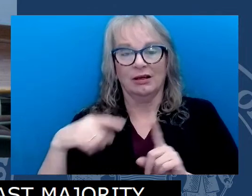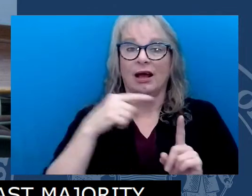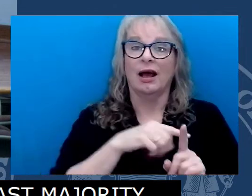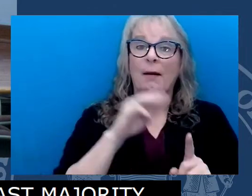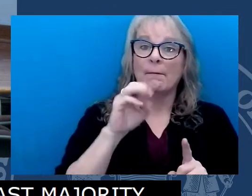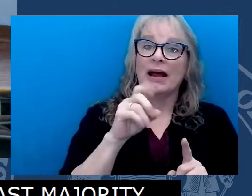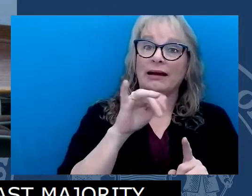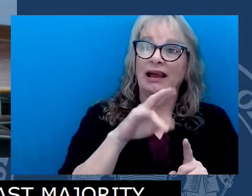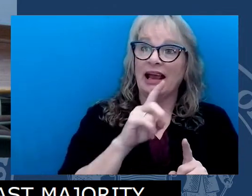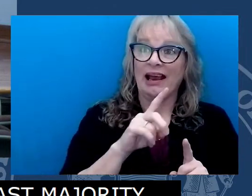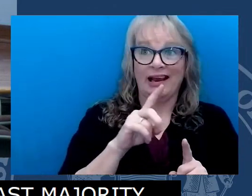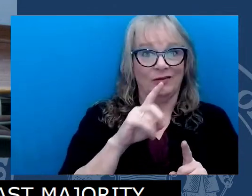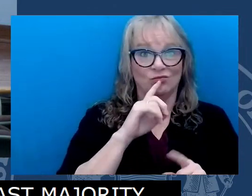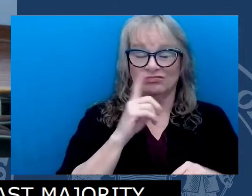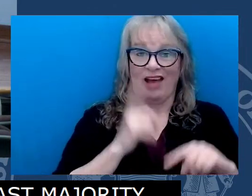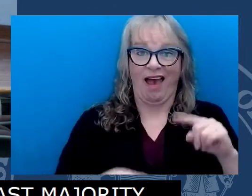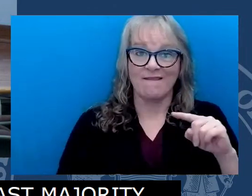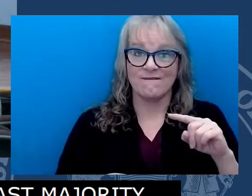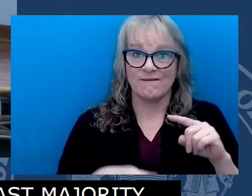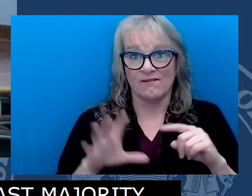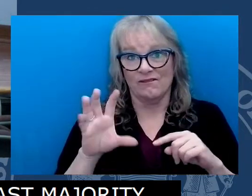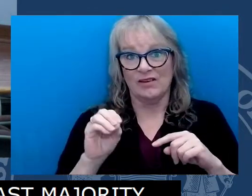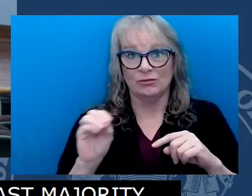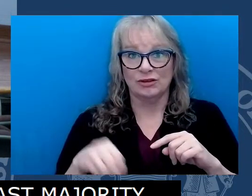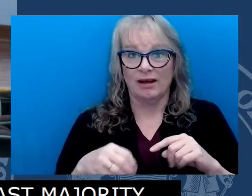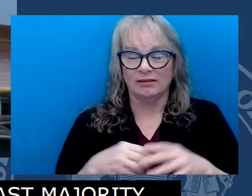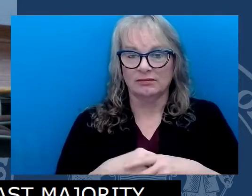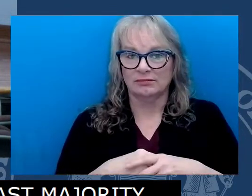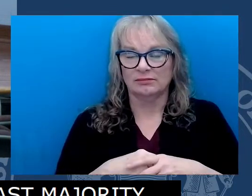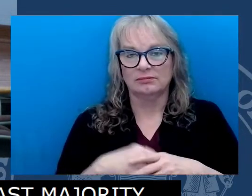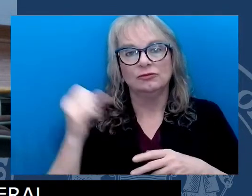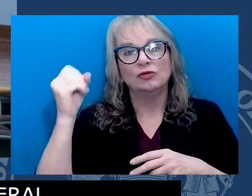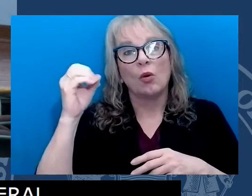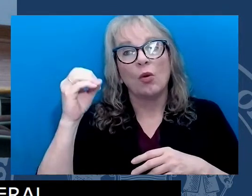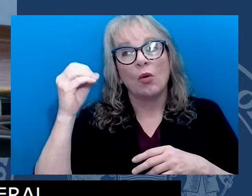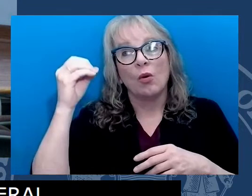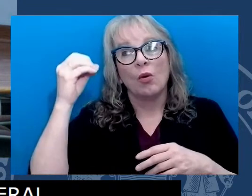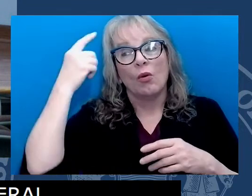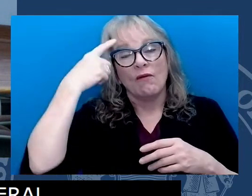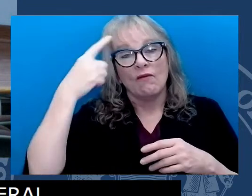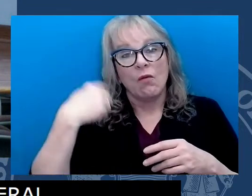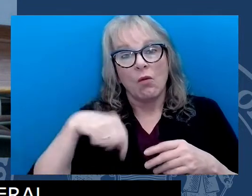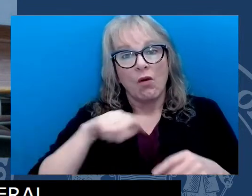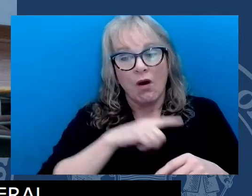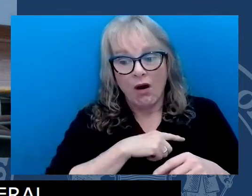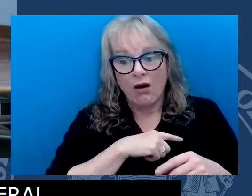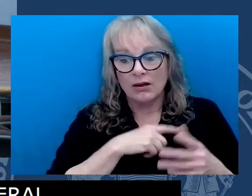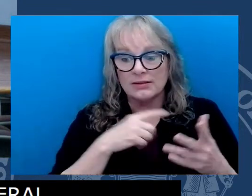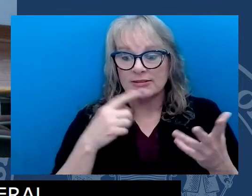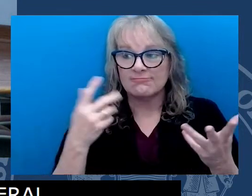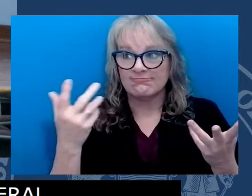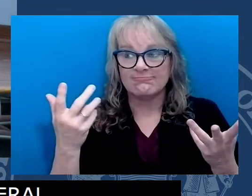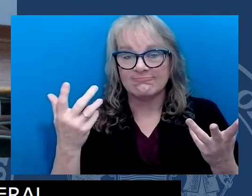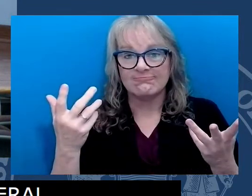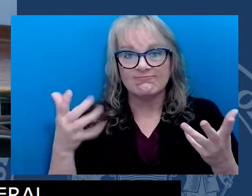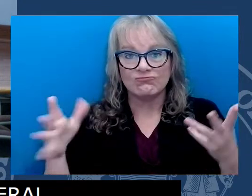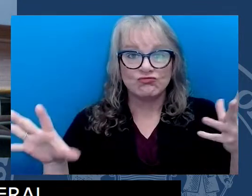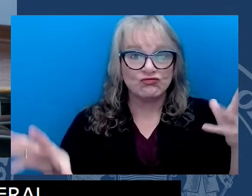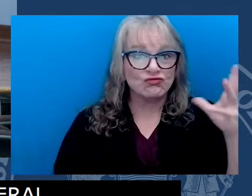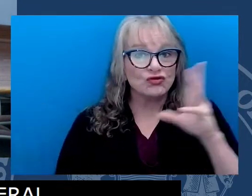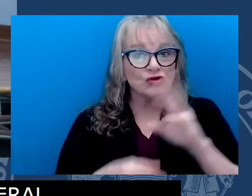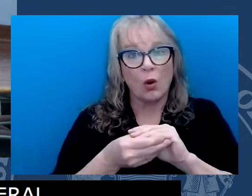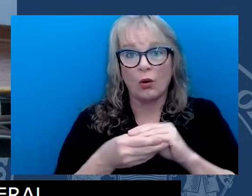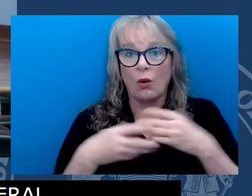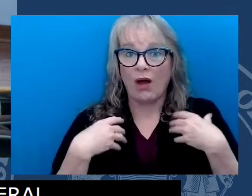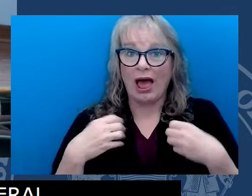it's basically half. So for us, it's total healthcare spending is over